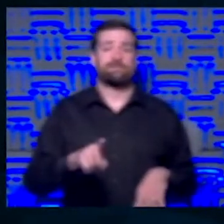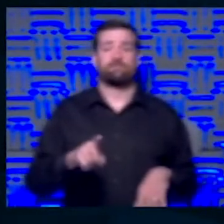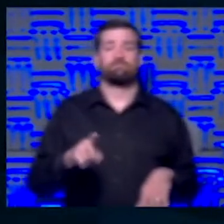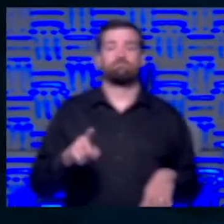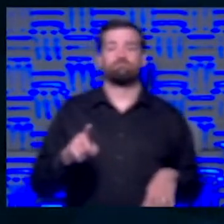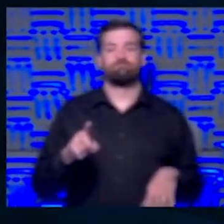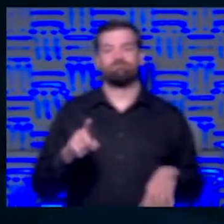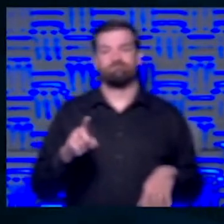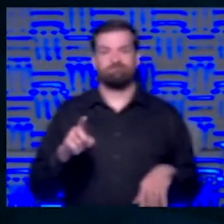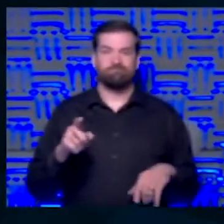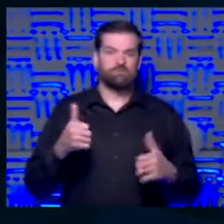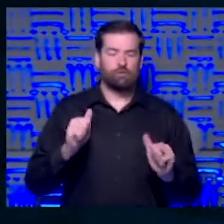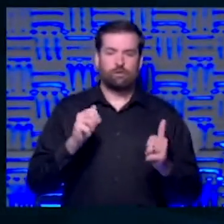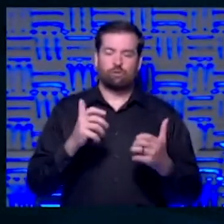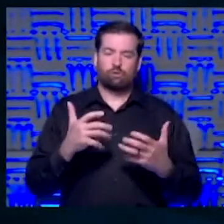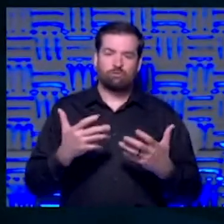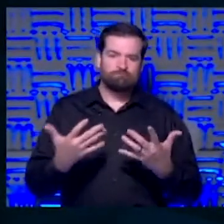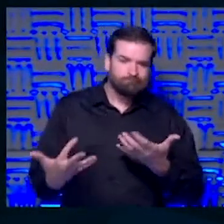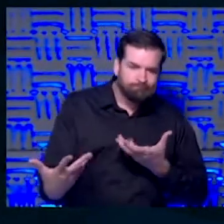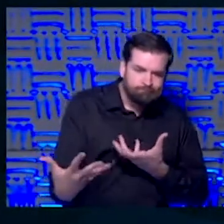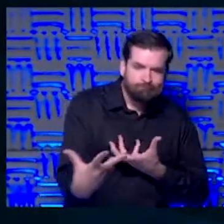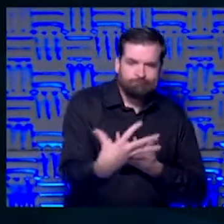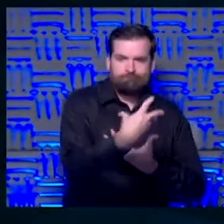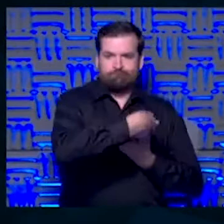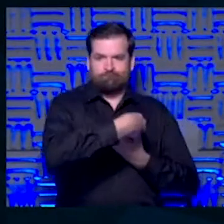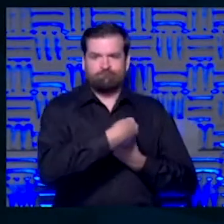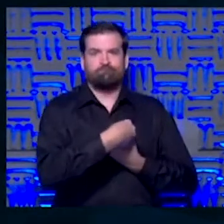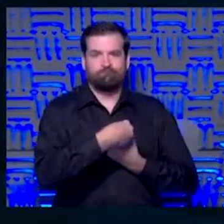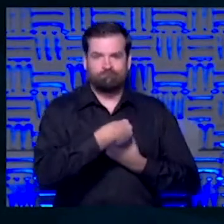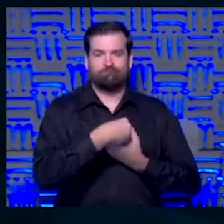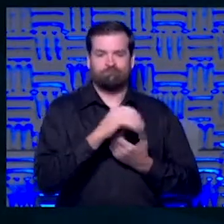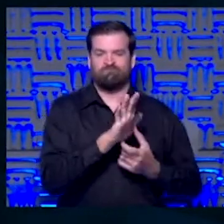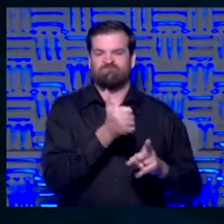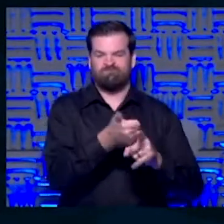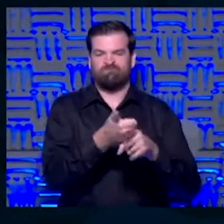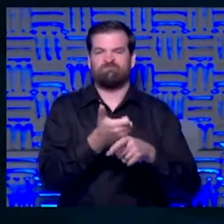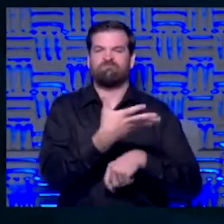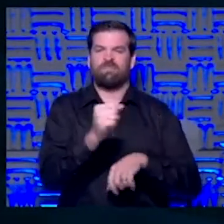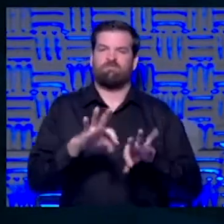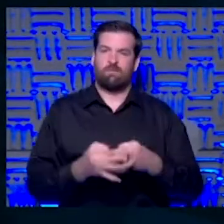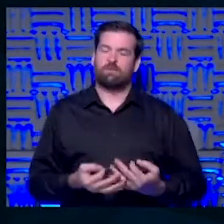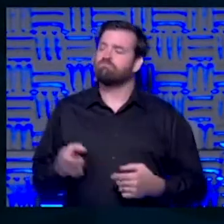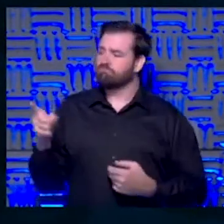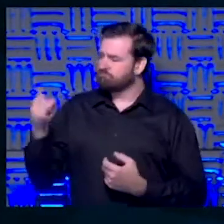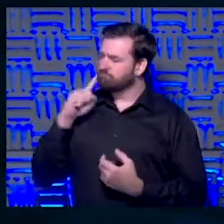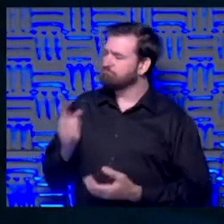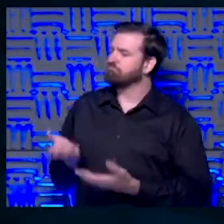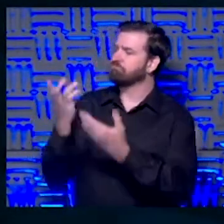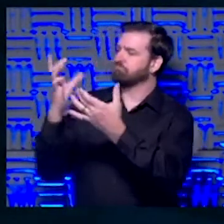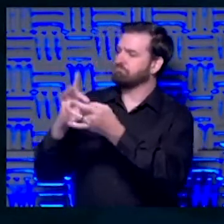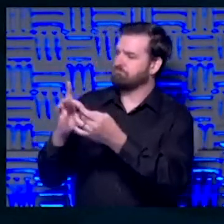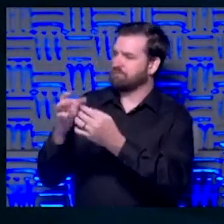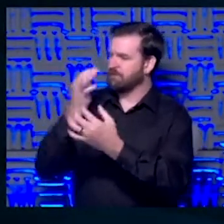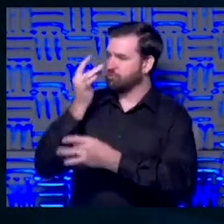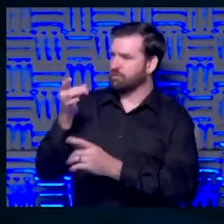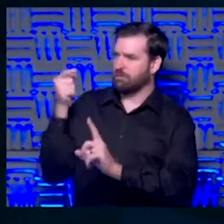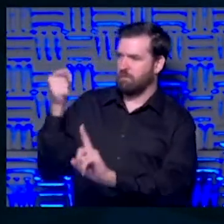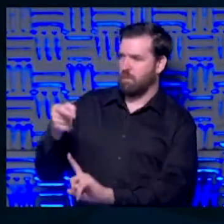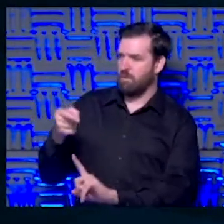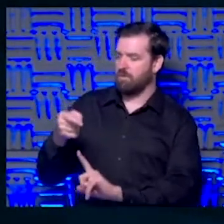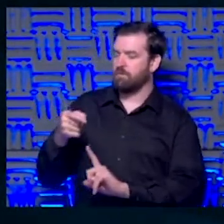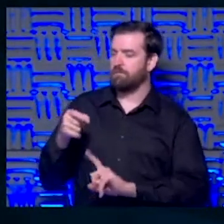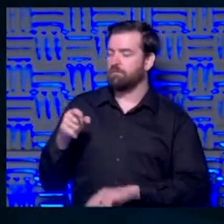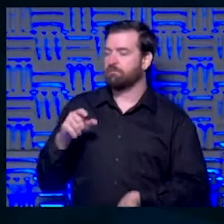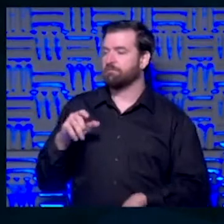the community arms around these individuals and their families. And Damon, I know you brought up an interesting point when we were speaking earlier about